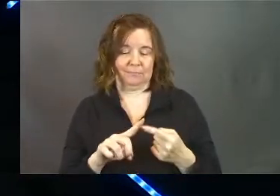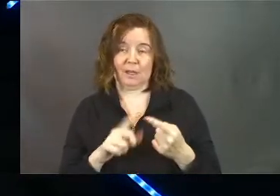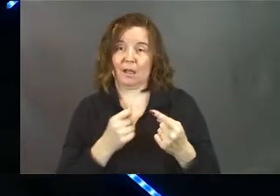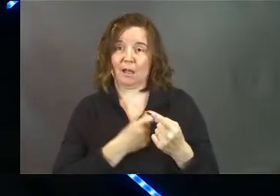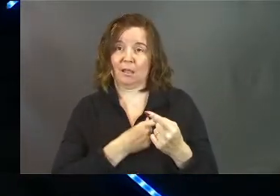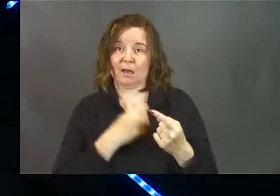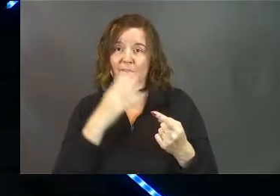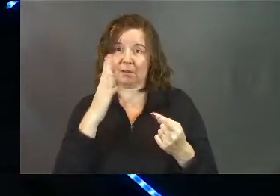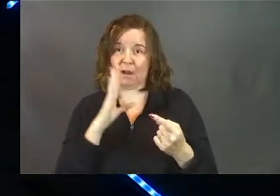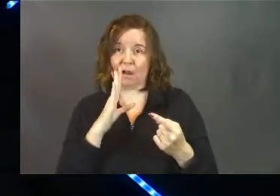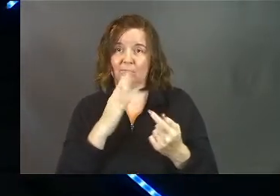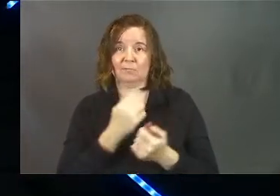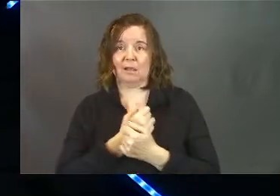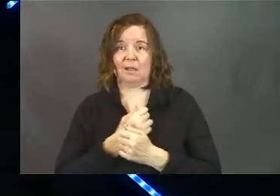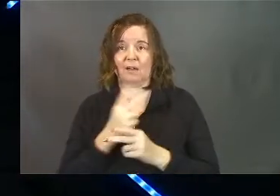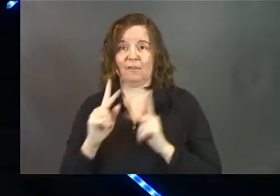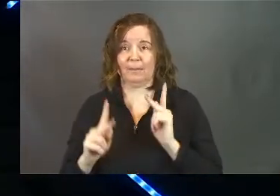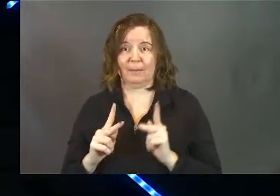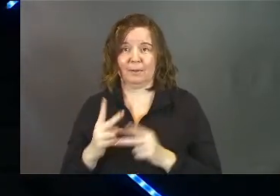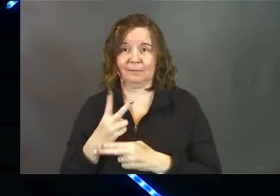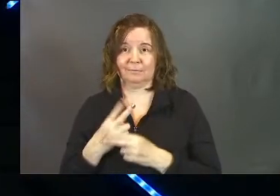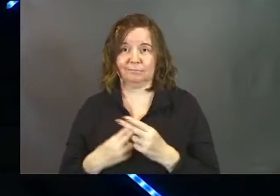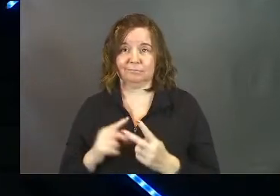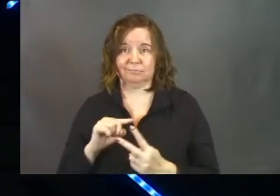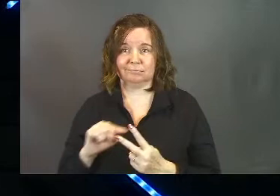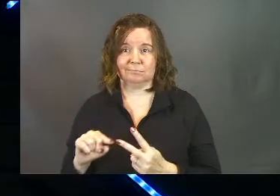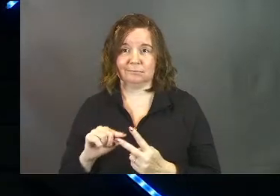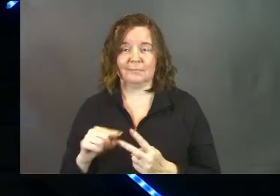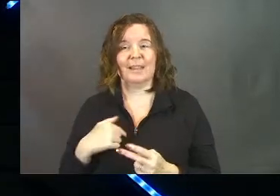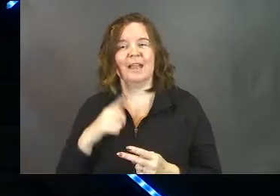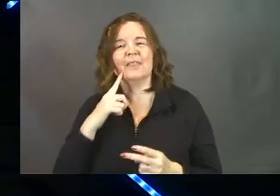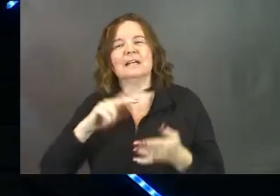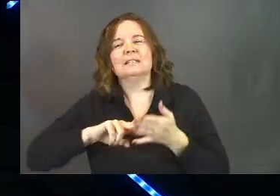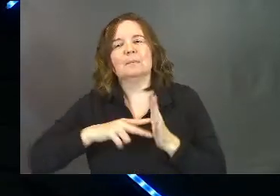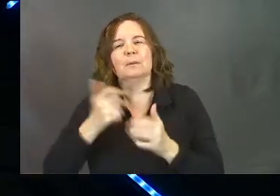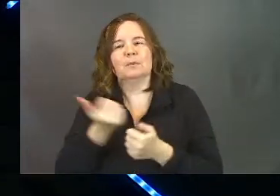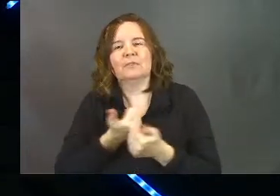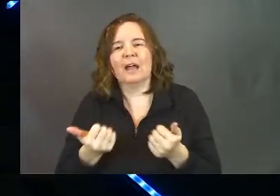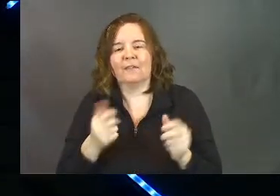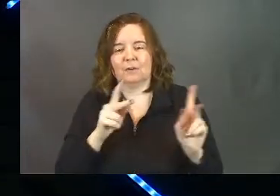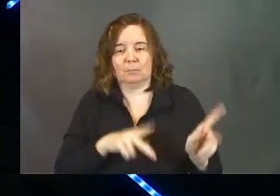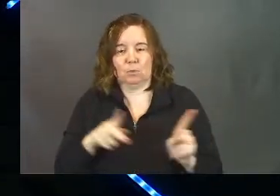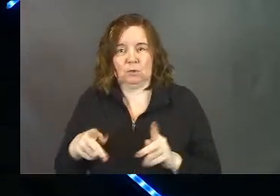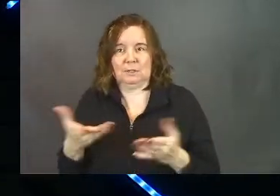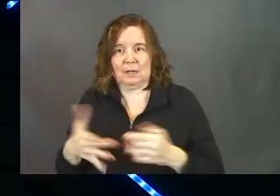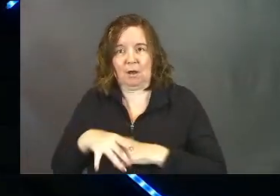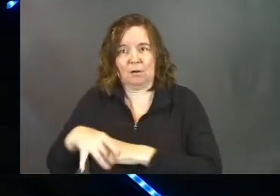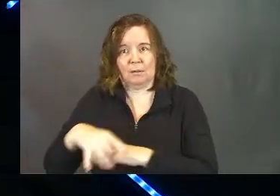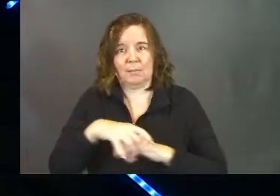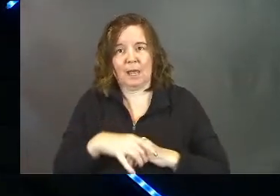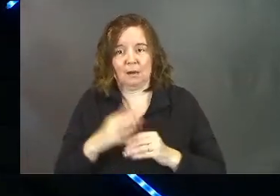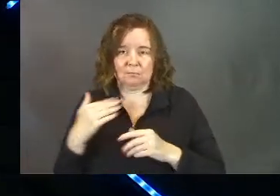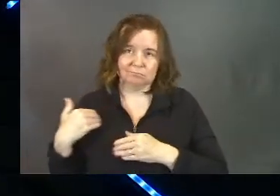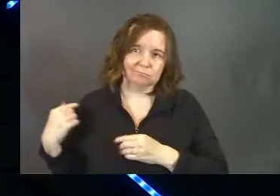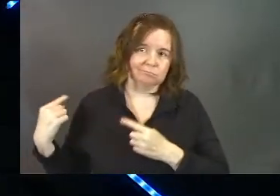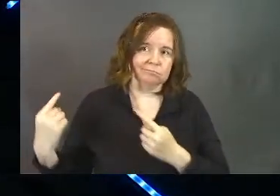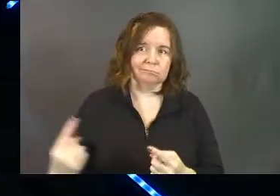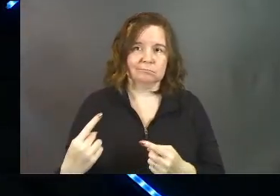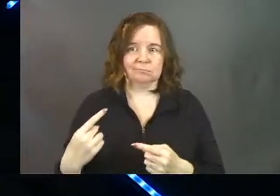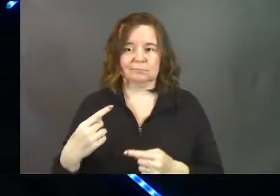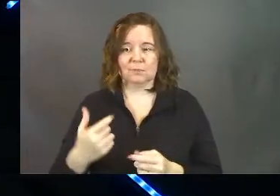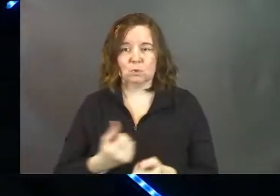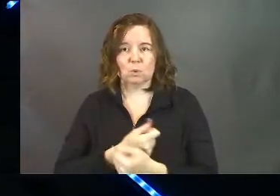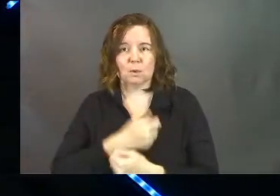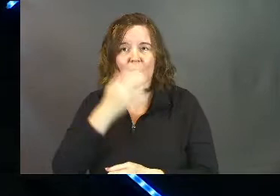God and it's to love people. This is the purpose for every single human being on the planet throughout history, is to love